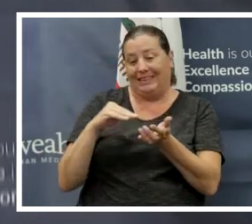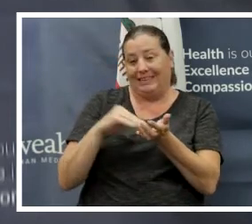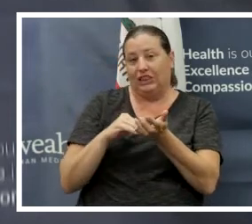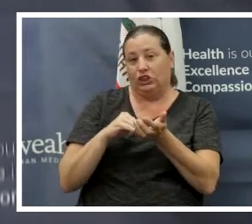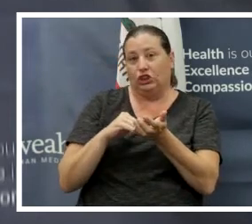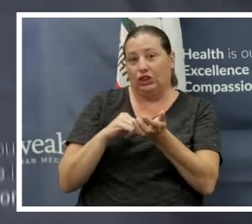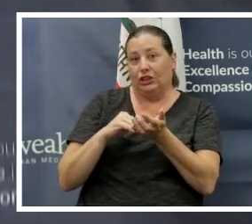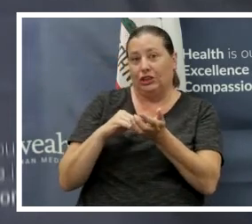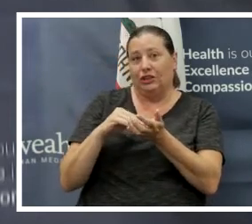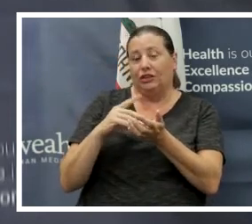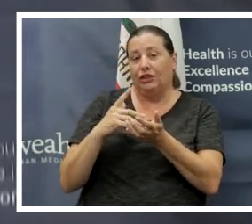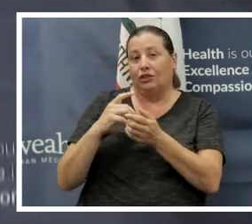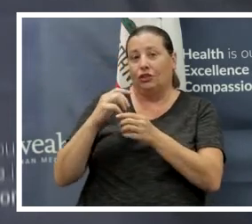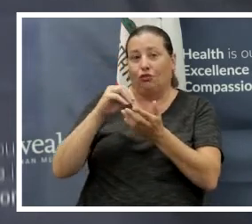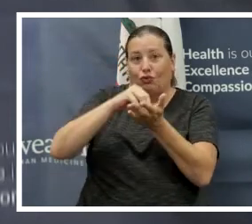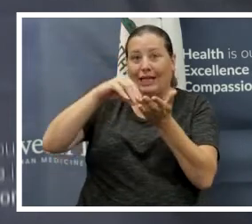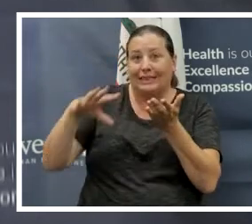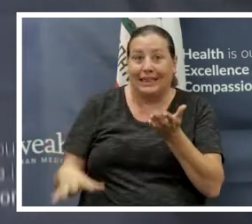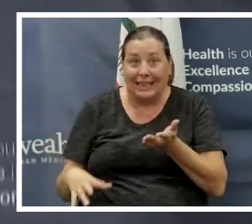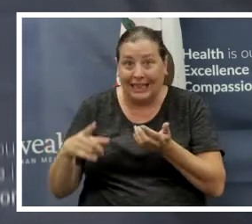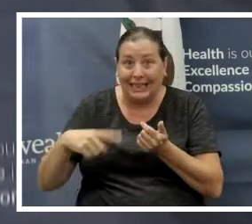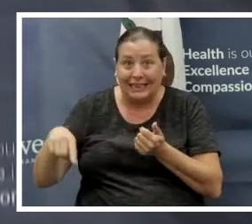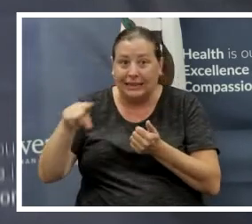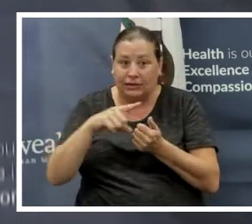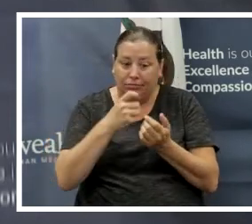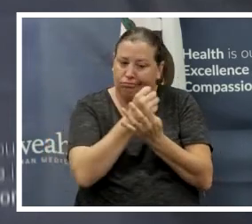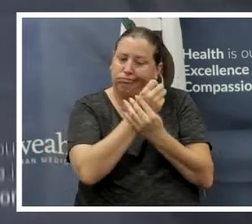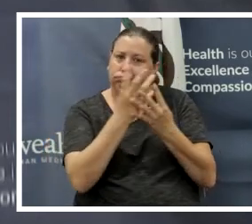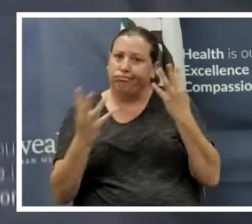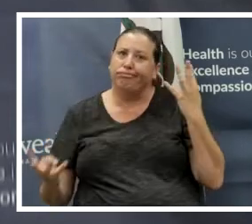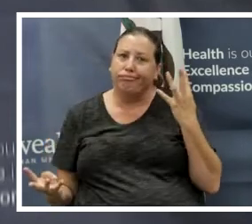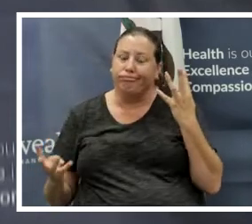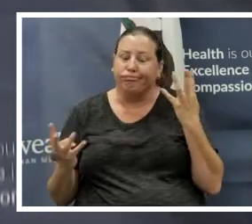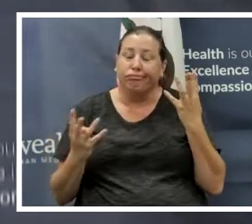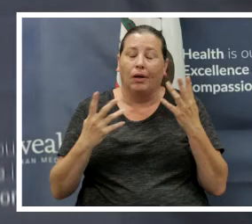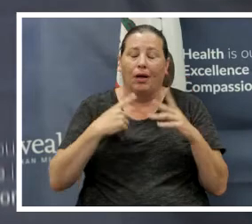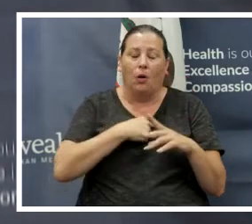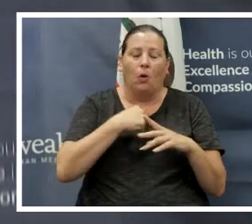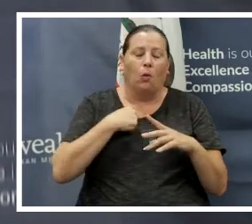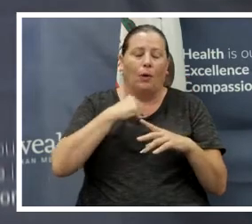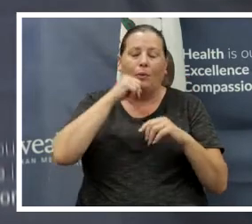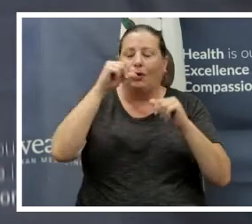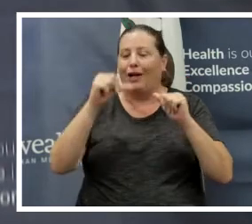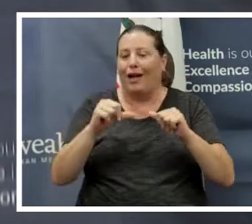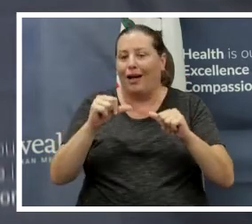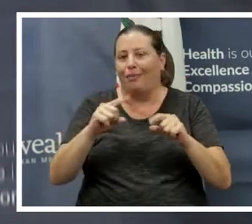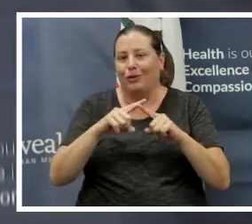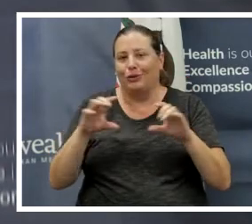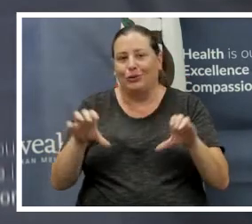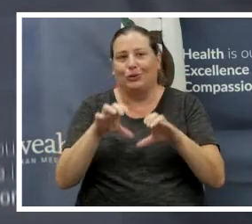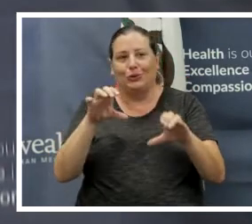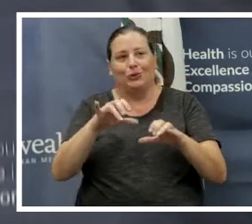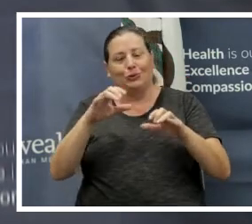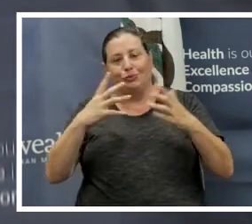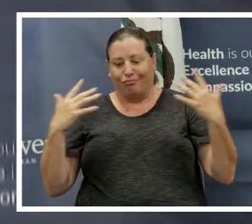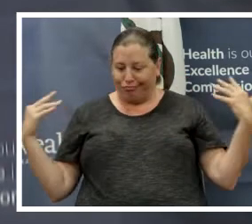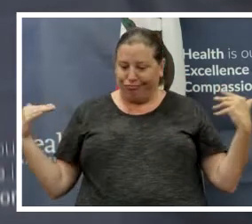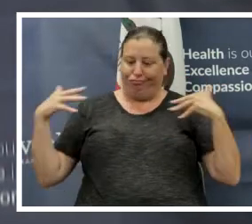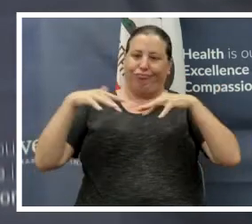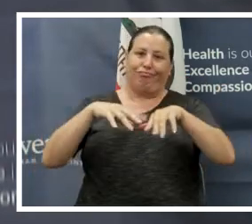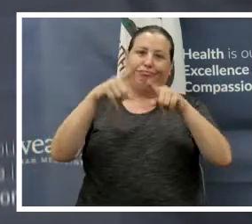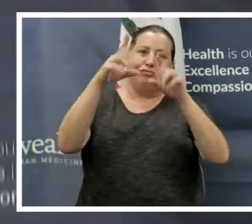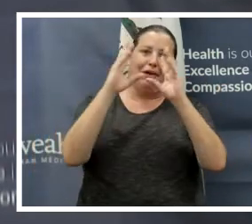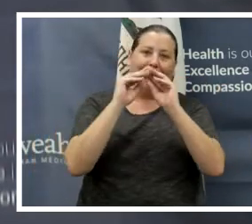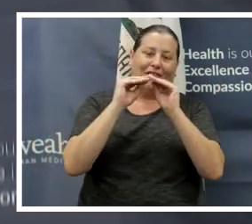multitude of different residencies. We weren't able to do it in person as we've done every year before at the convention center, but hopefully we'll